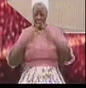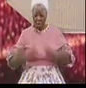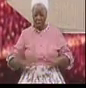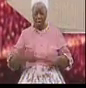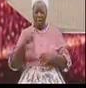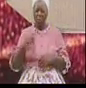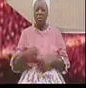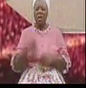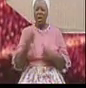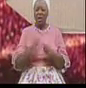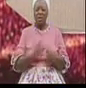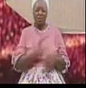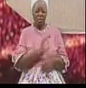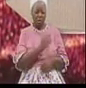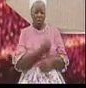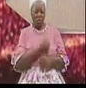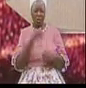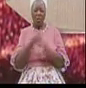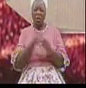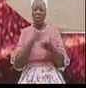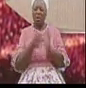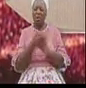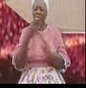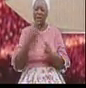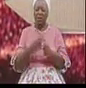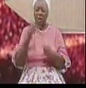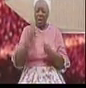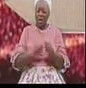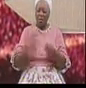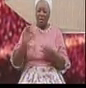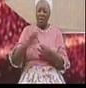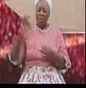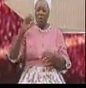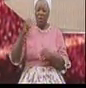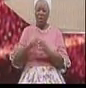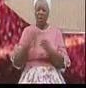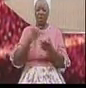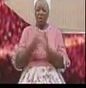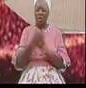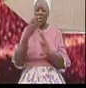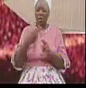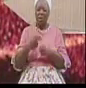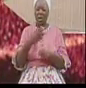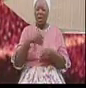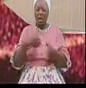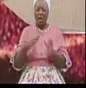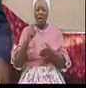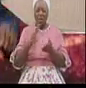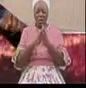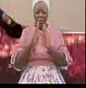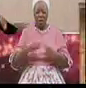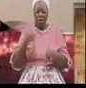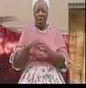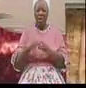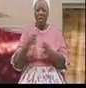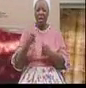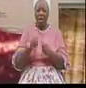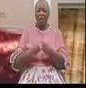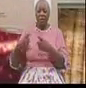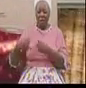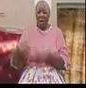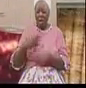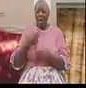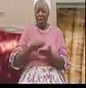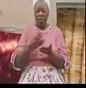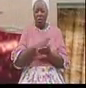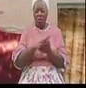every soul, every spirit. Let the peace in every heart and